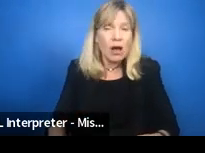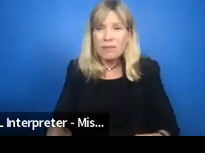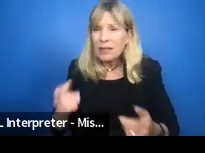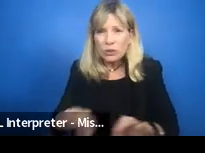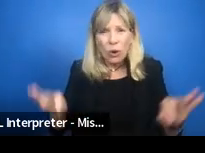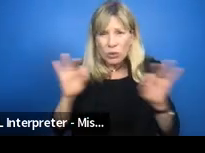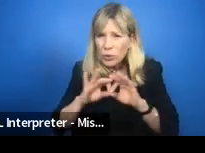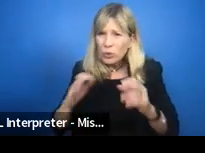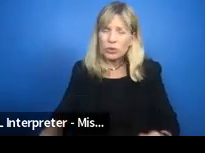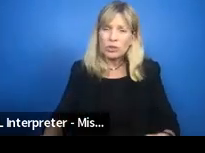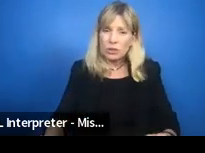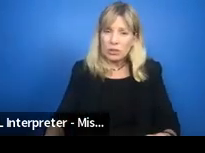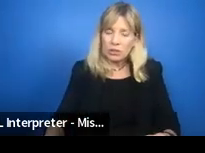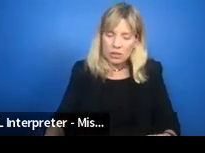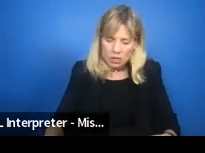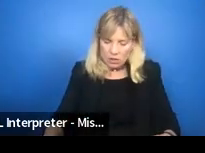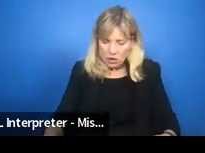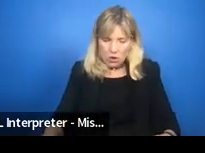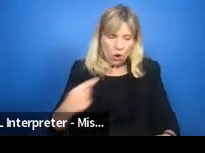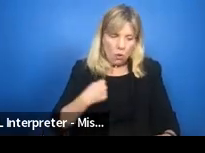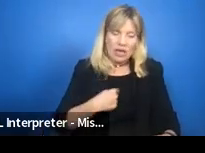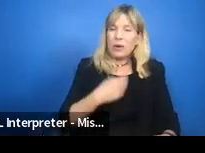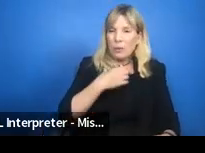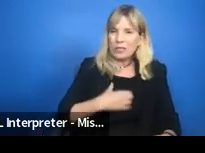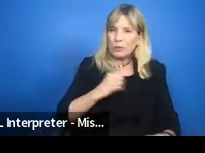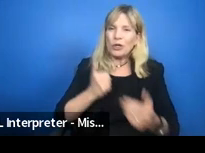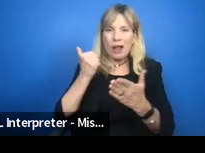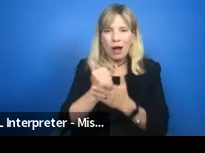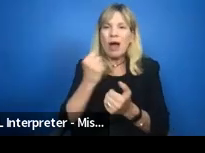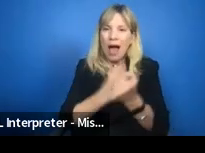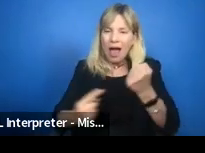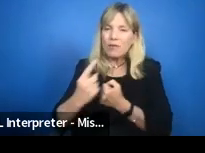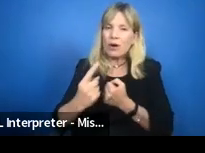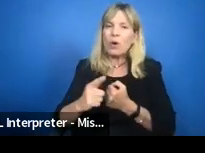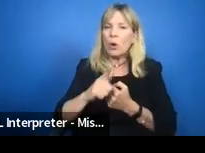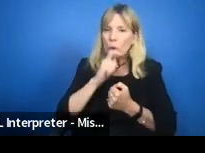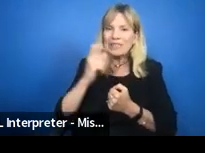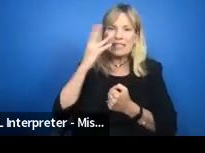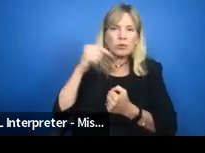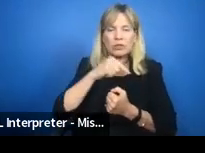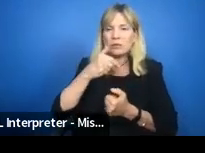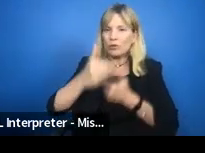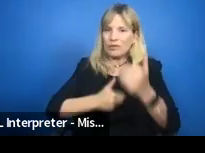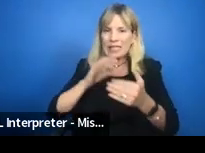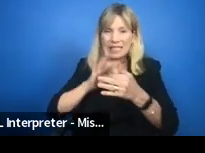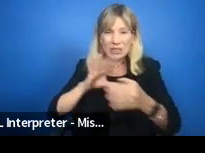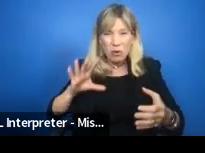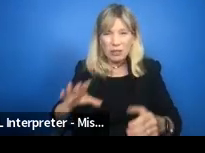huge. While we wish we could help everyone who's going through these procedural